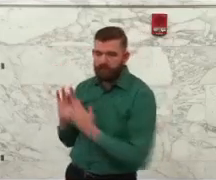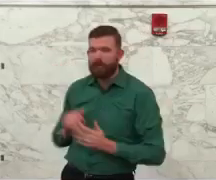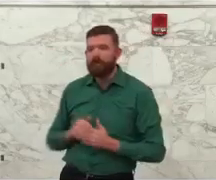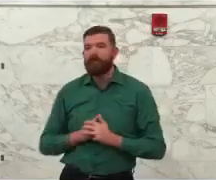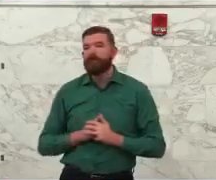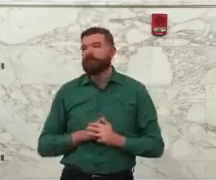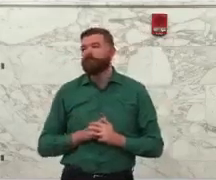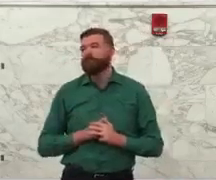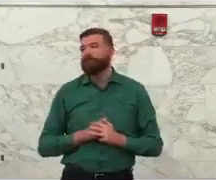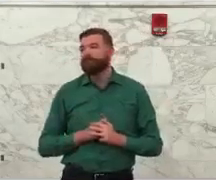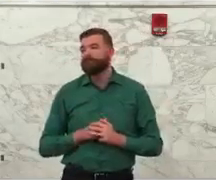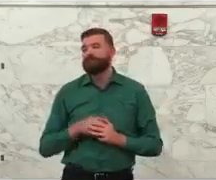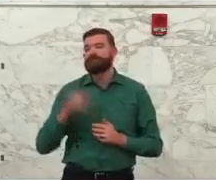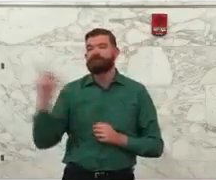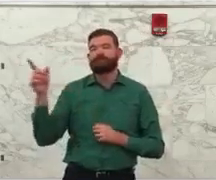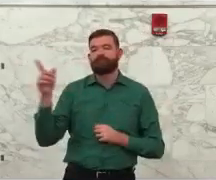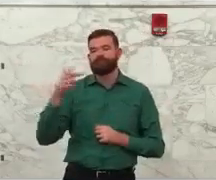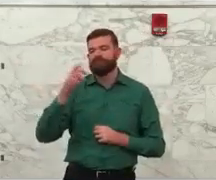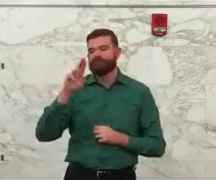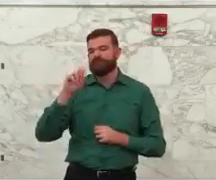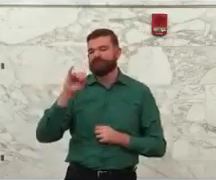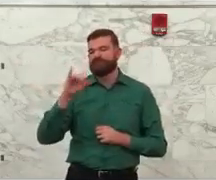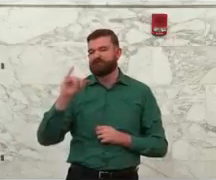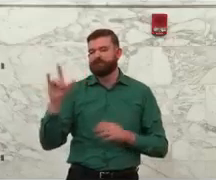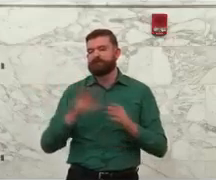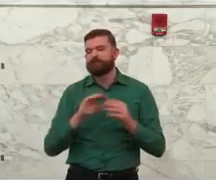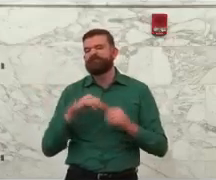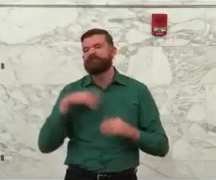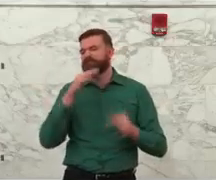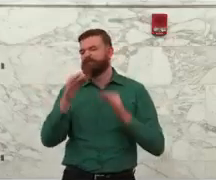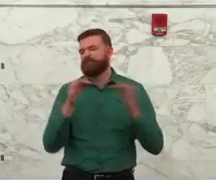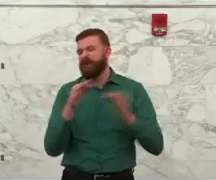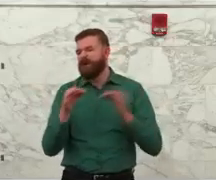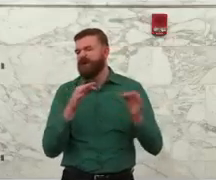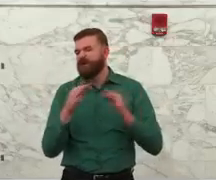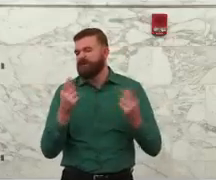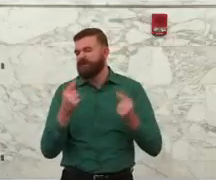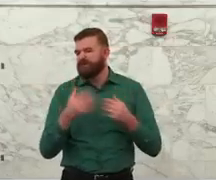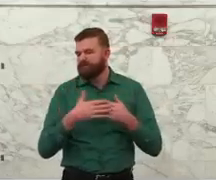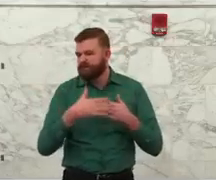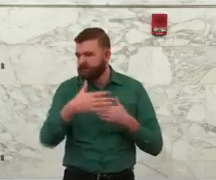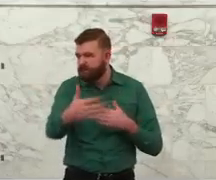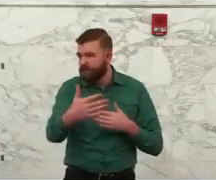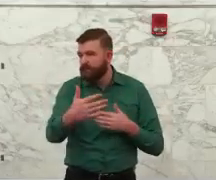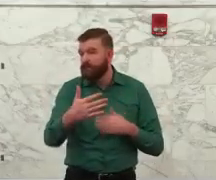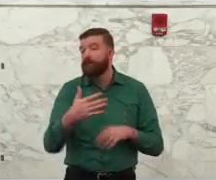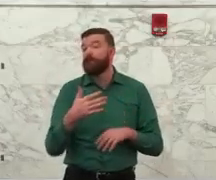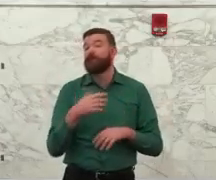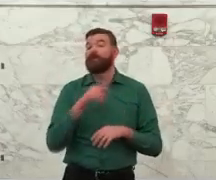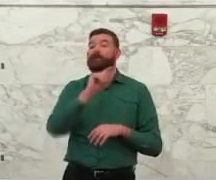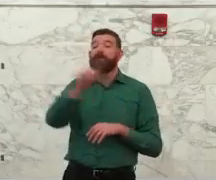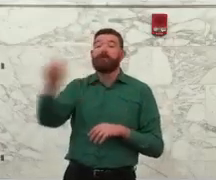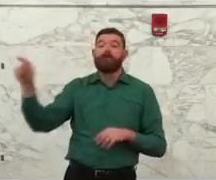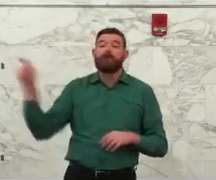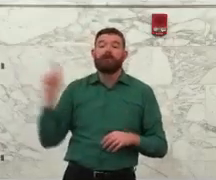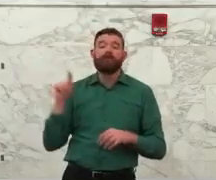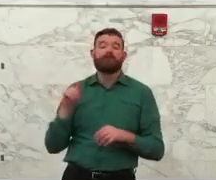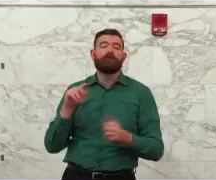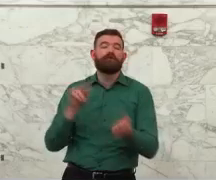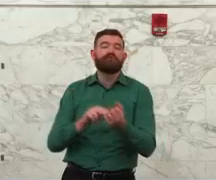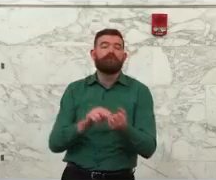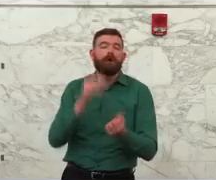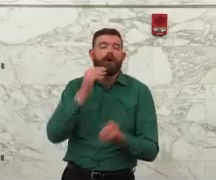will be, to the degree possible, because they are serving a purpose, to decant our acute care facilities, Yep. particularly those that